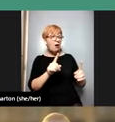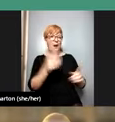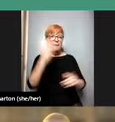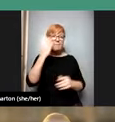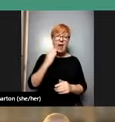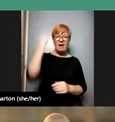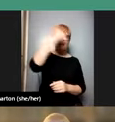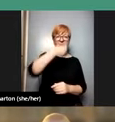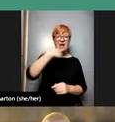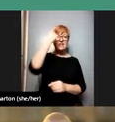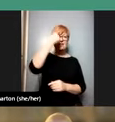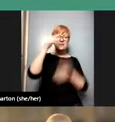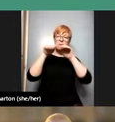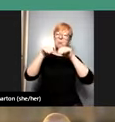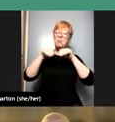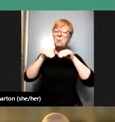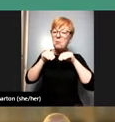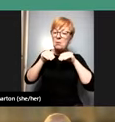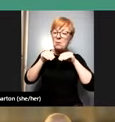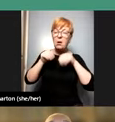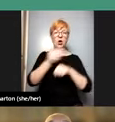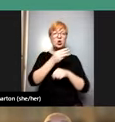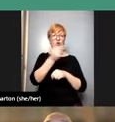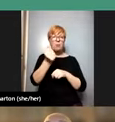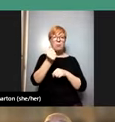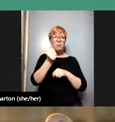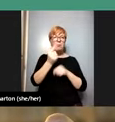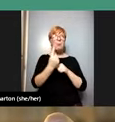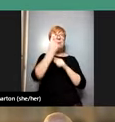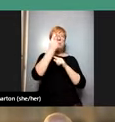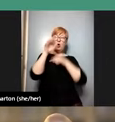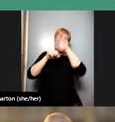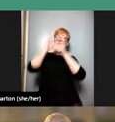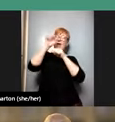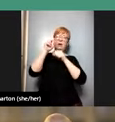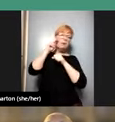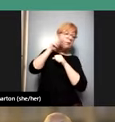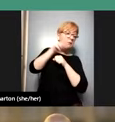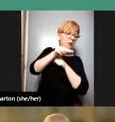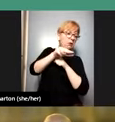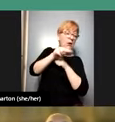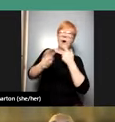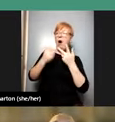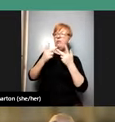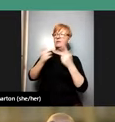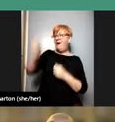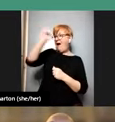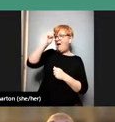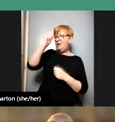deck. Some have footholds in the riggings, others hold their hats and jackets shut against the